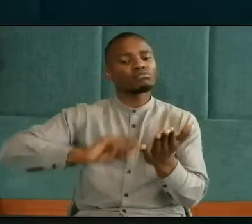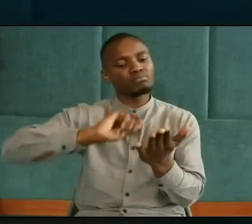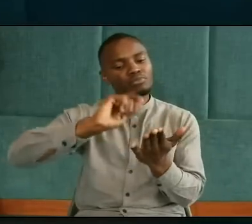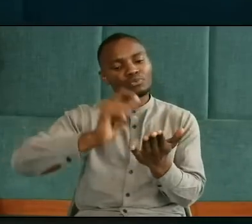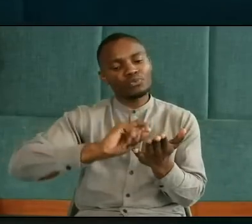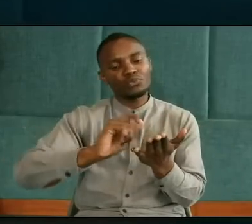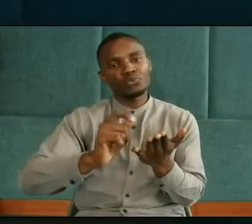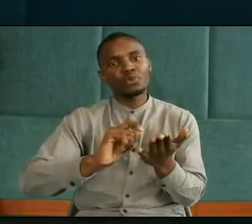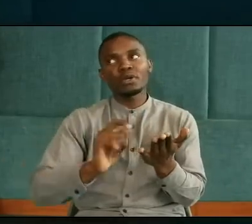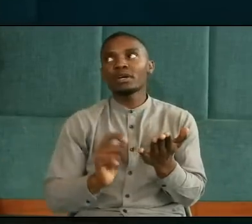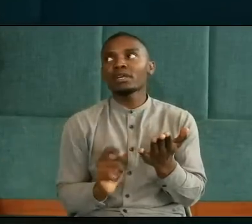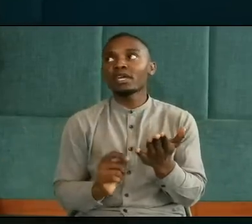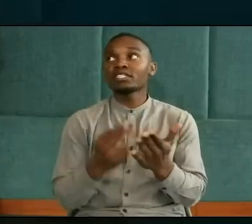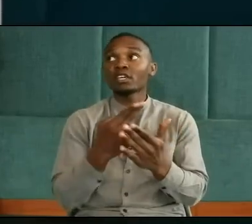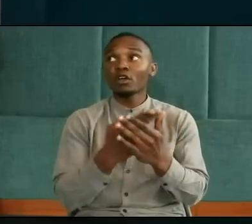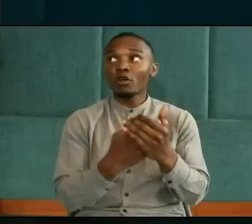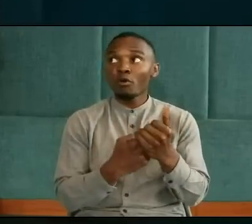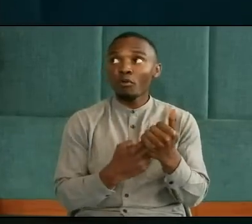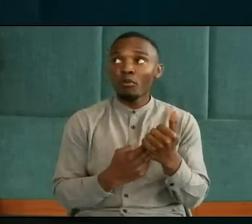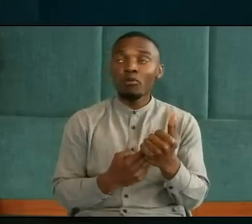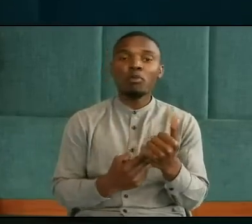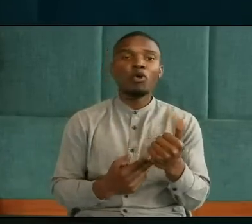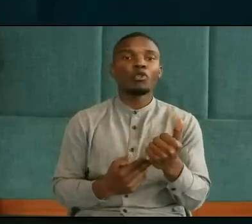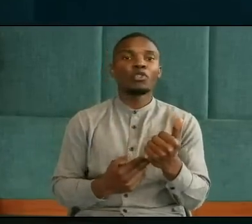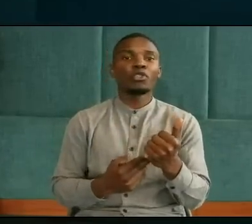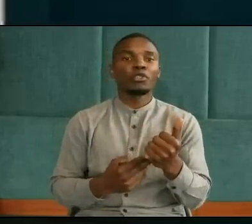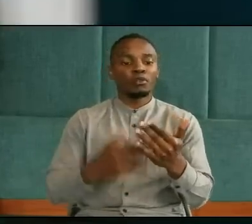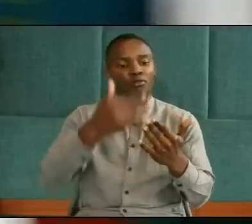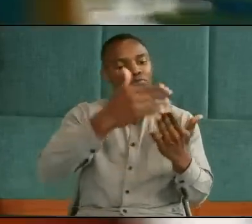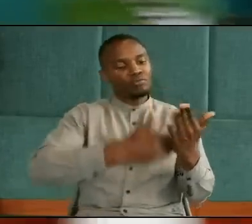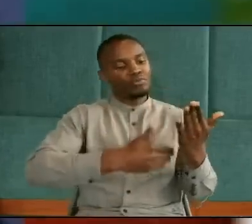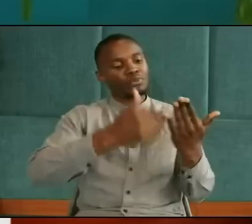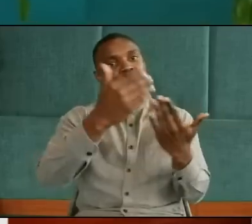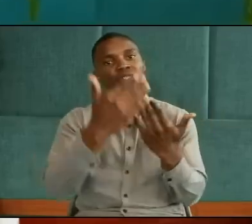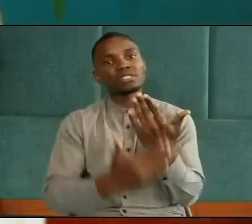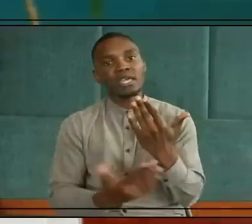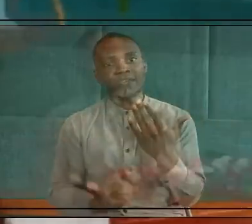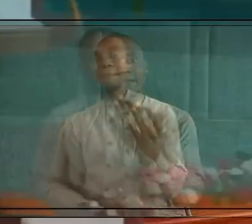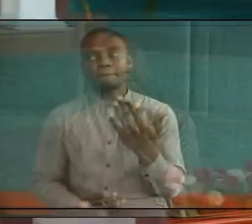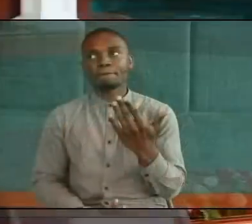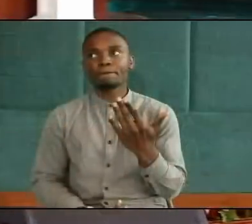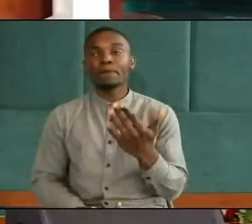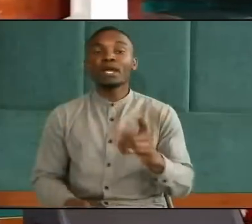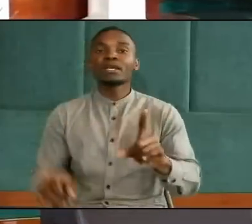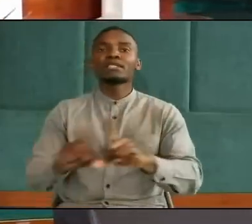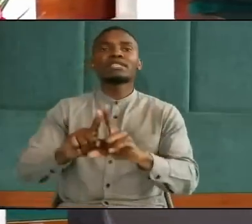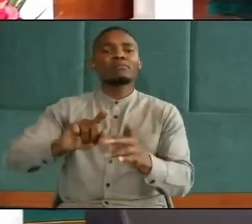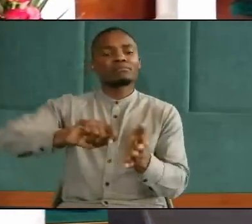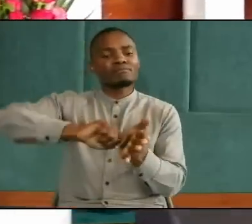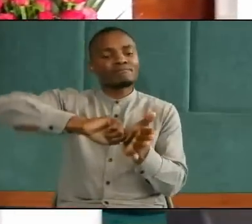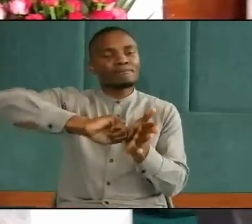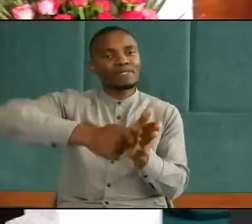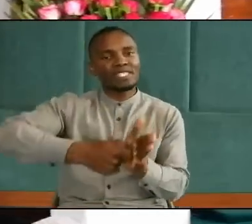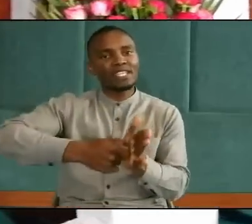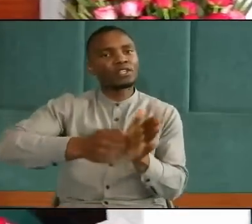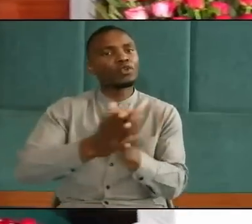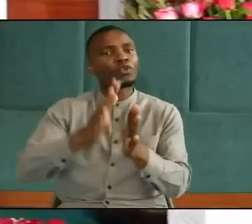writing both on both sides. Have you seen that? And sealed with